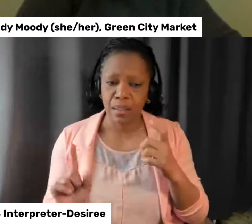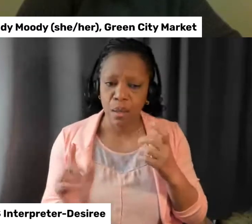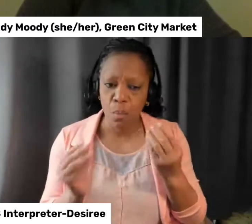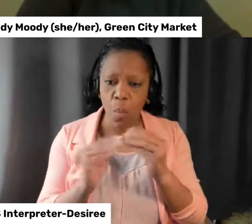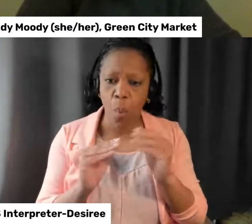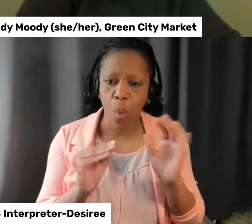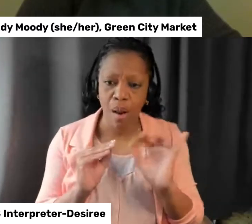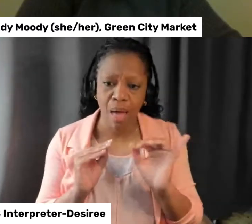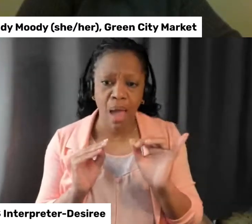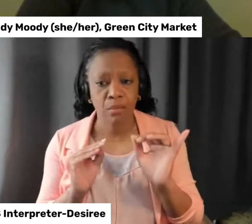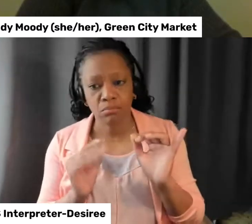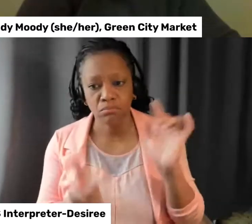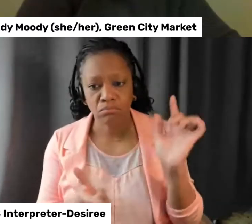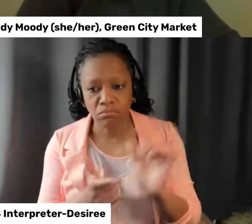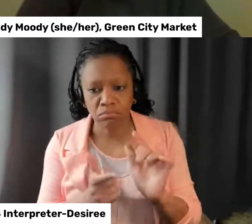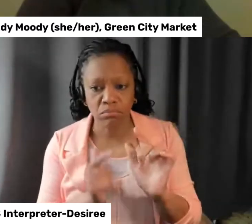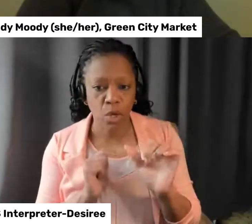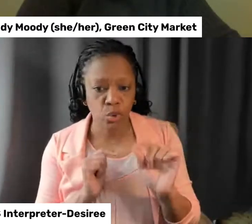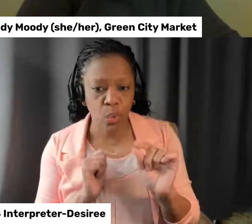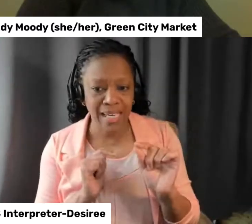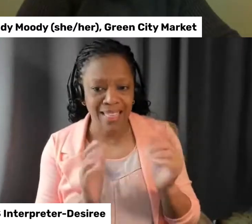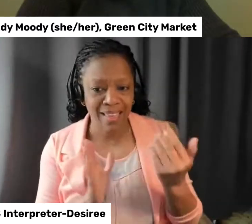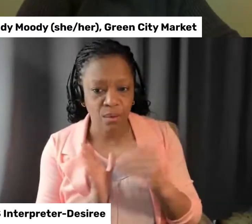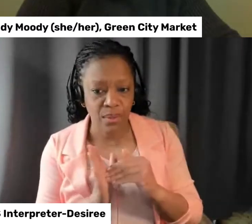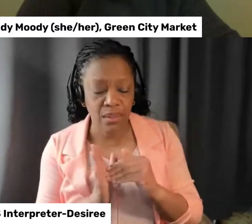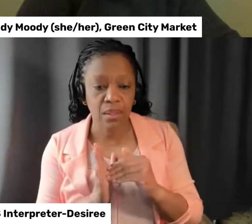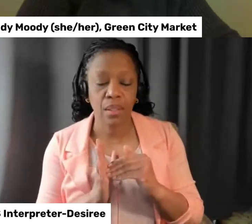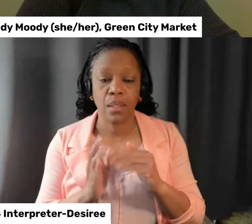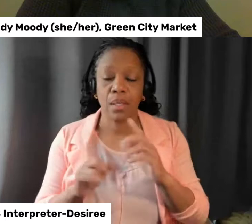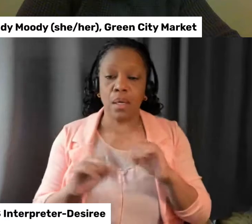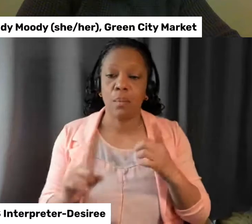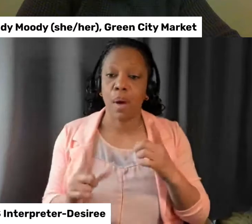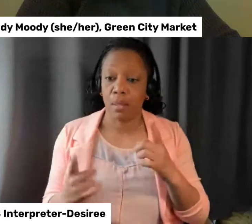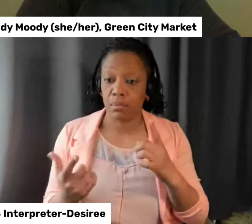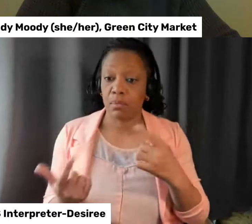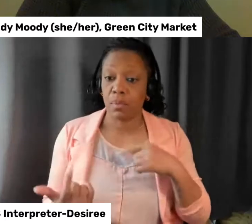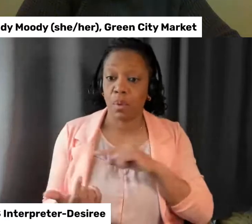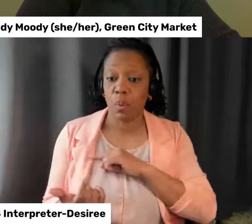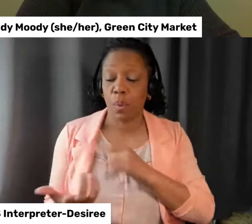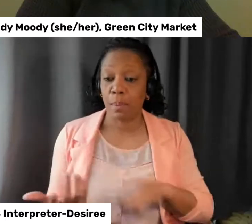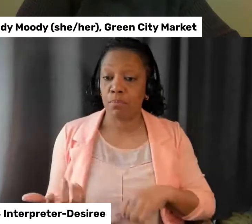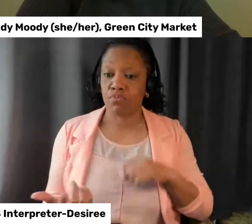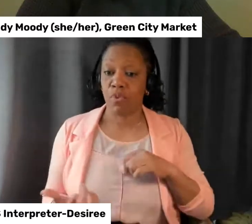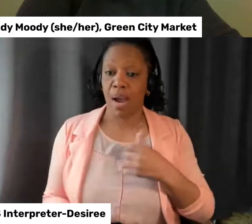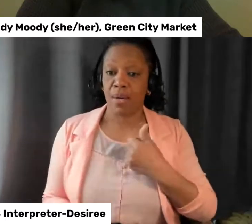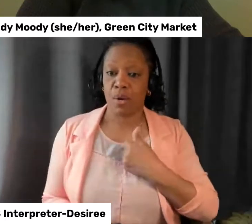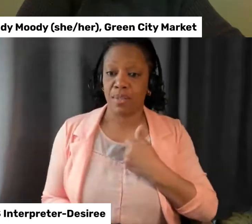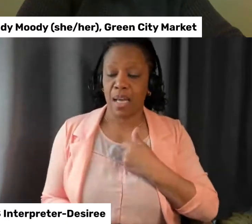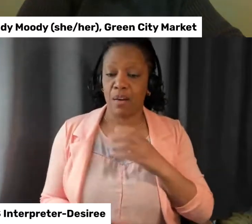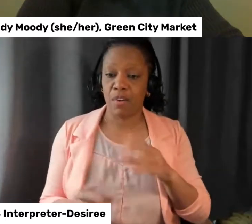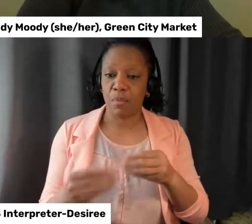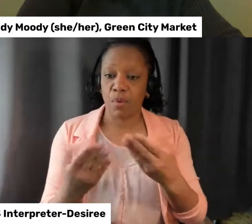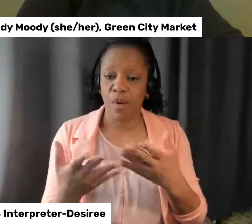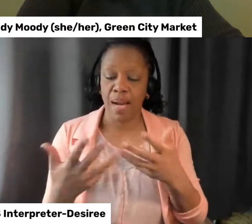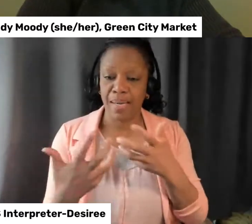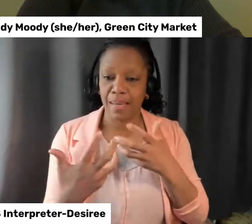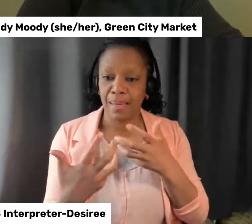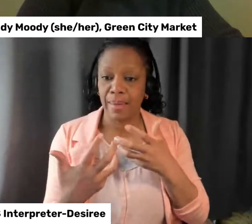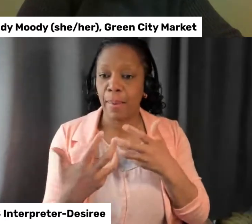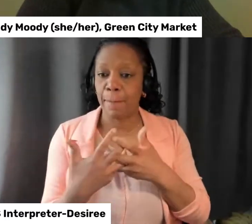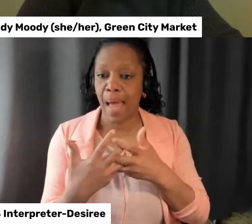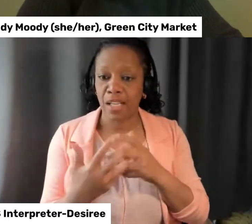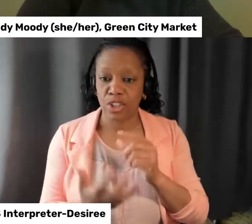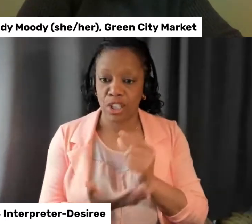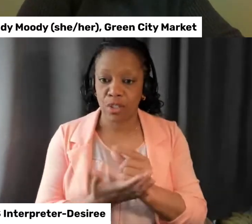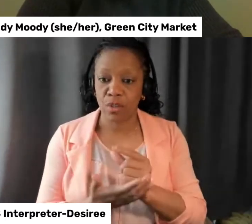we pride ourselves on providing matching grants for our link shoppers, as many markets are